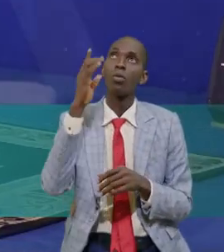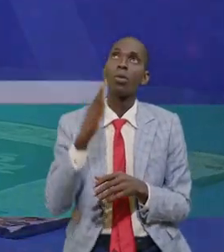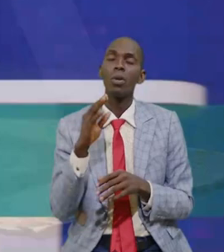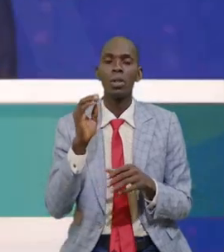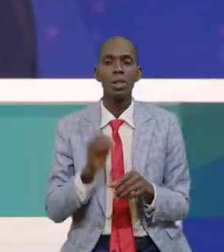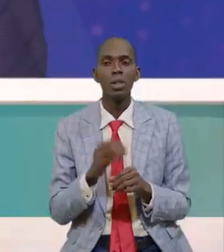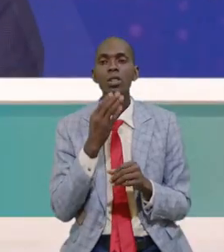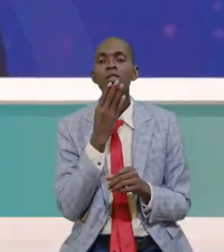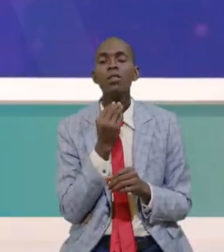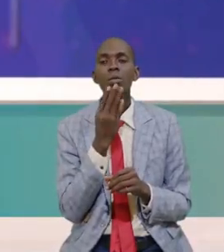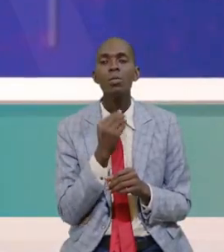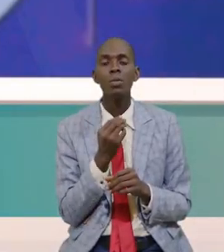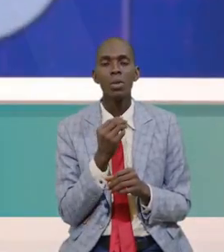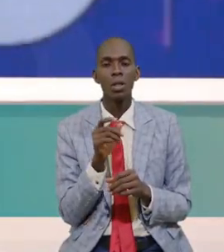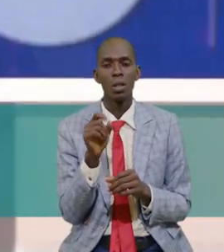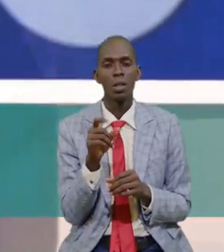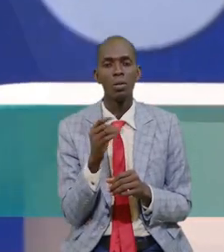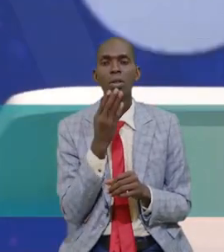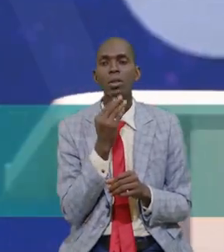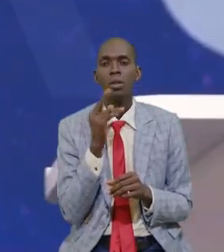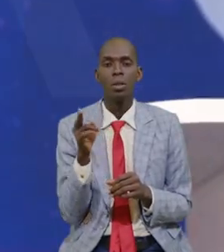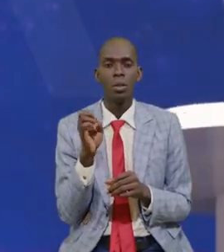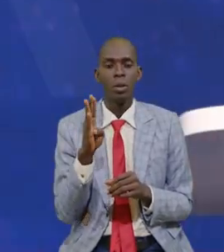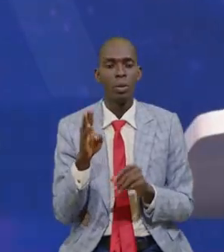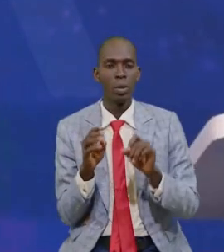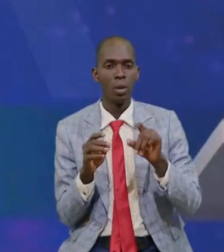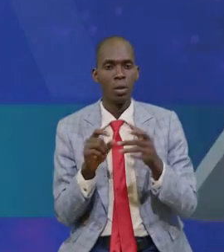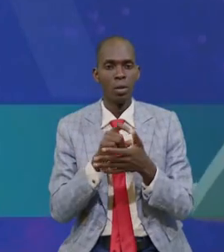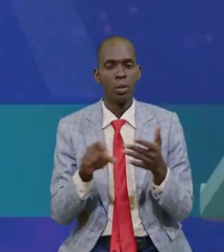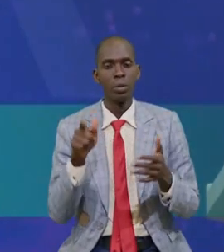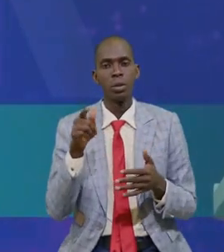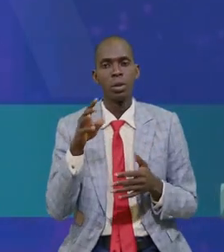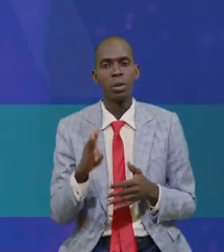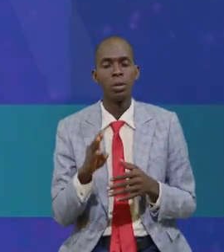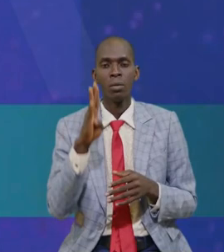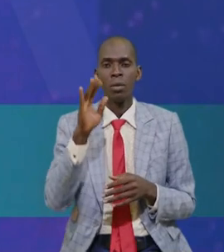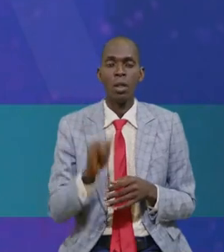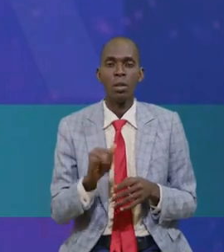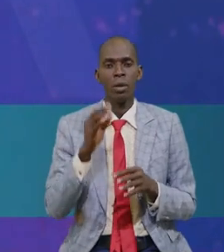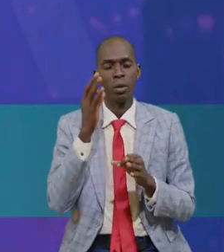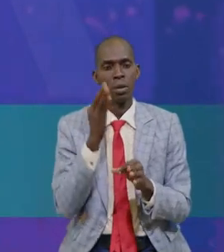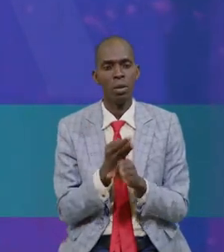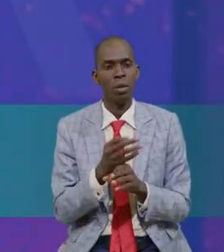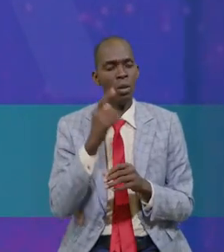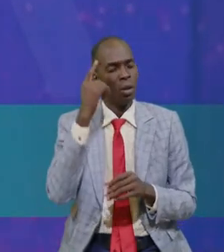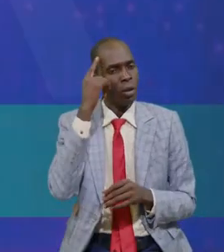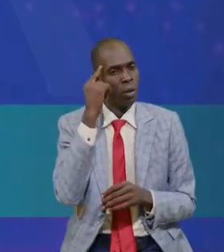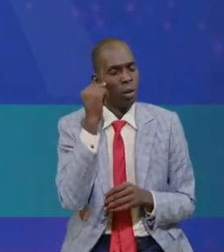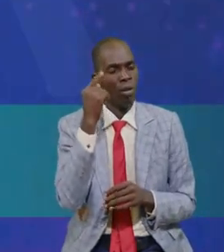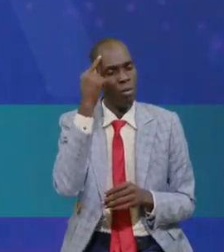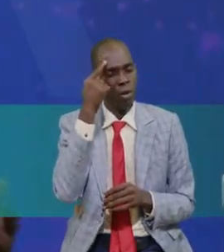chapter 11, reading from verse 24. By faith, Moses. Think about